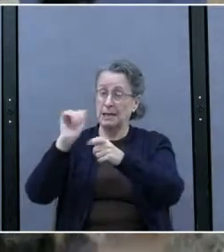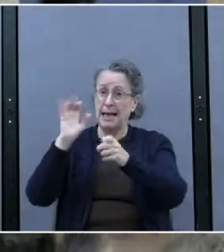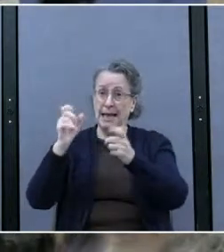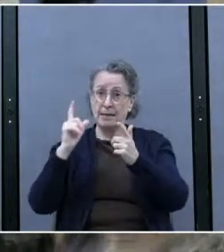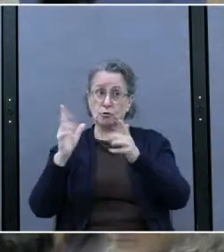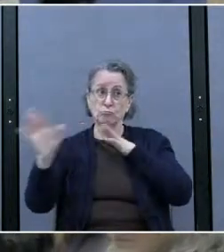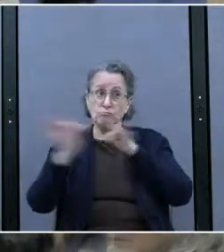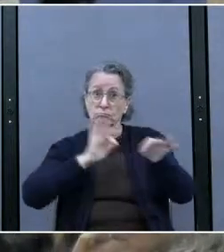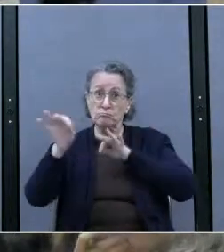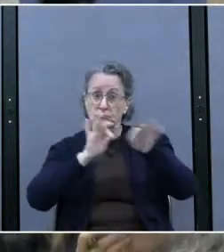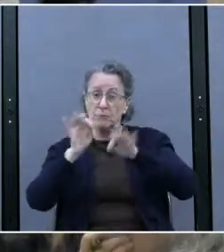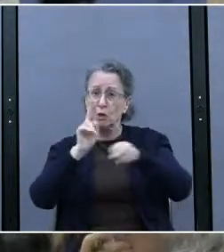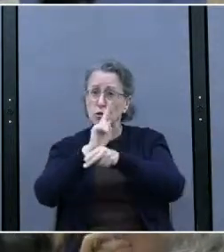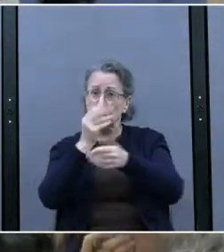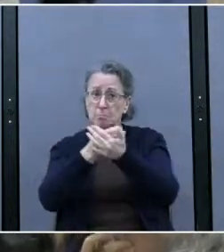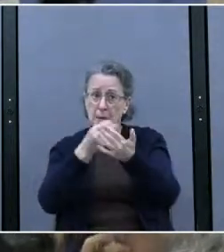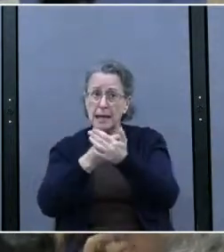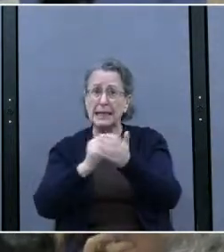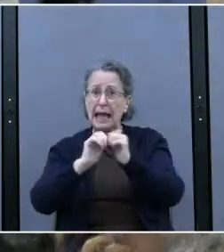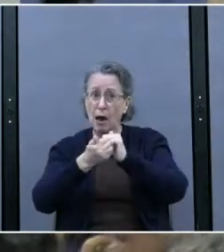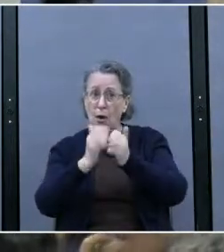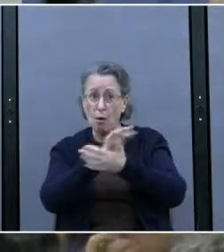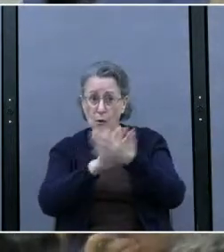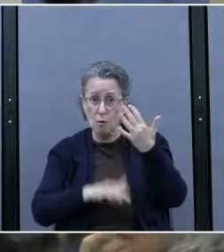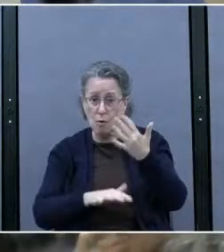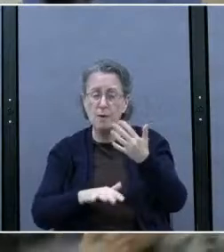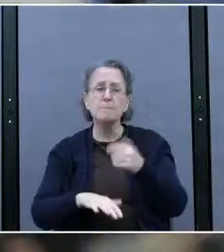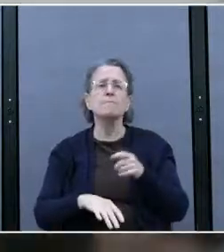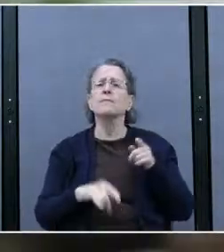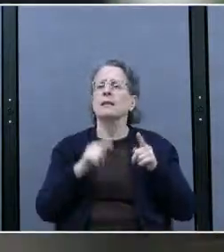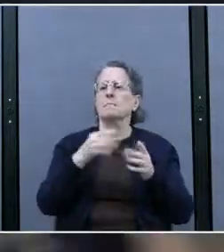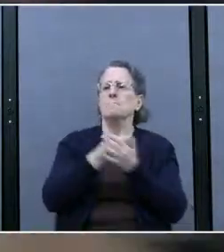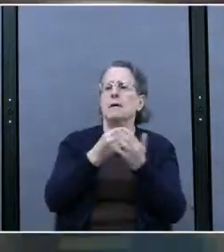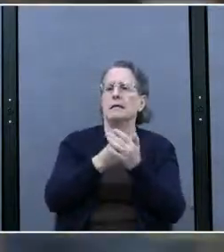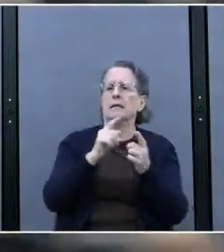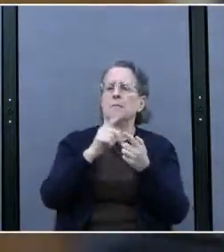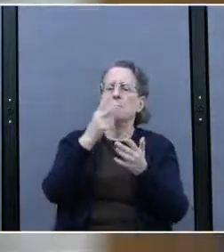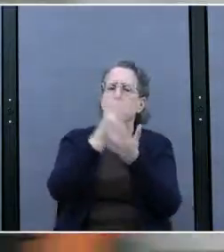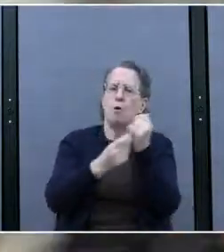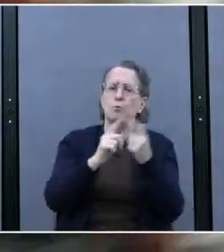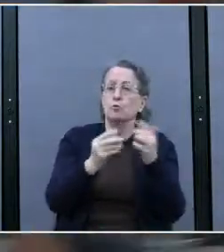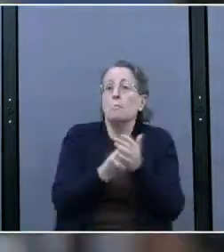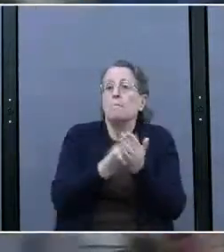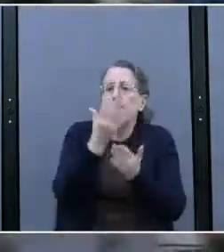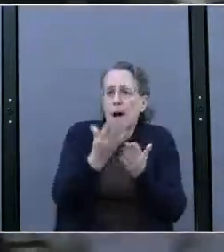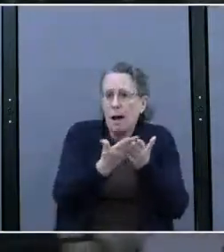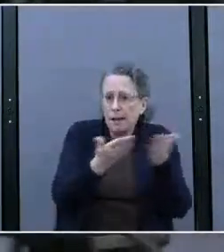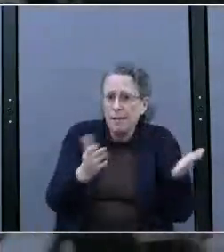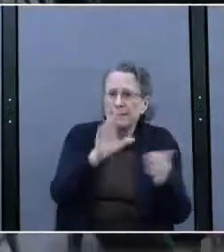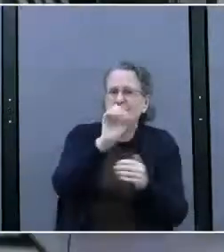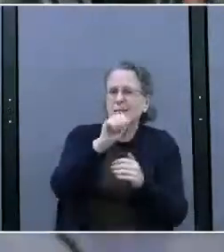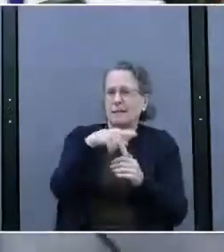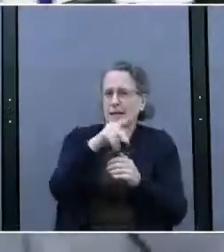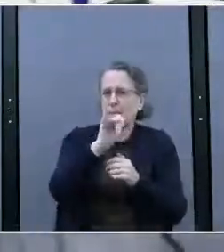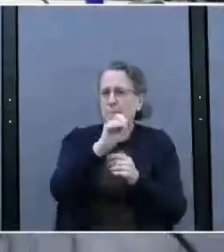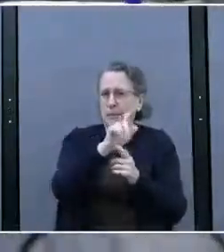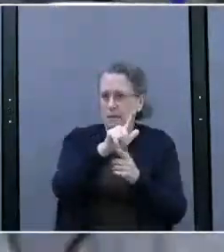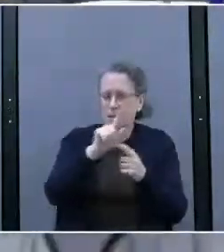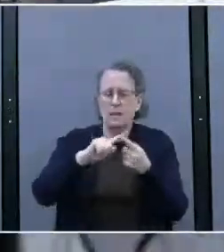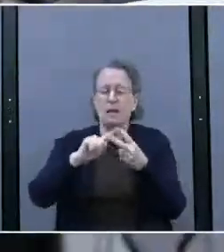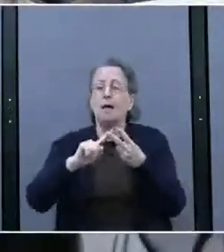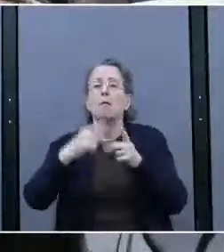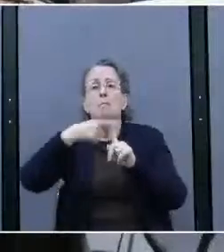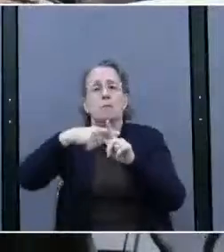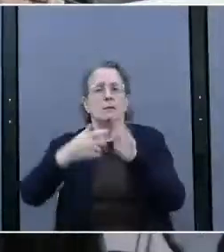used for. So this is to be used for capital and operating costs of projects of